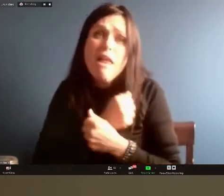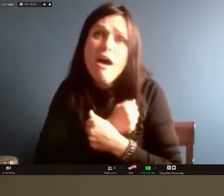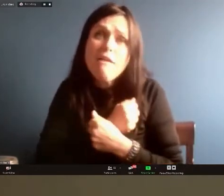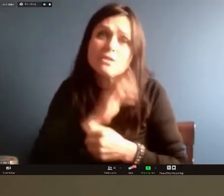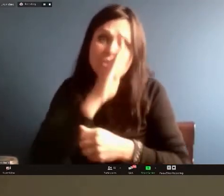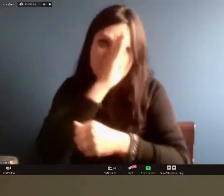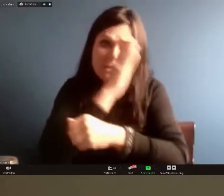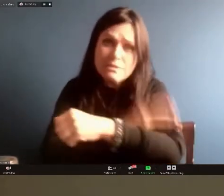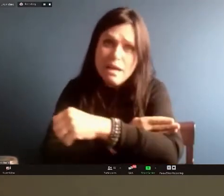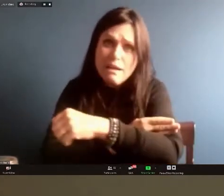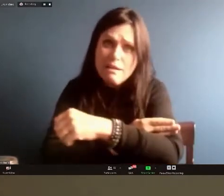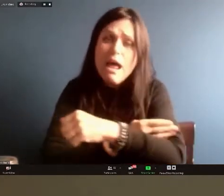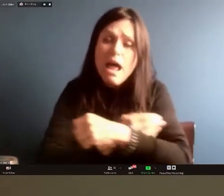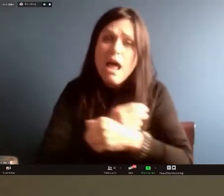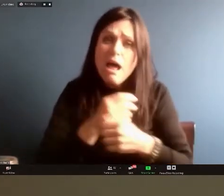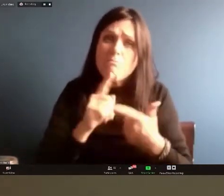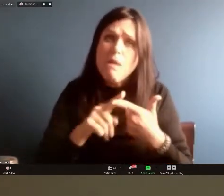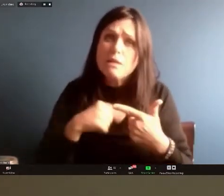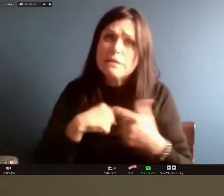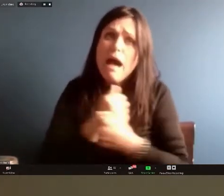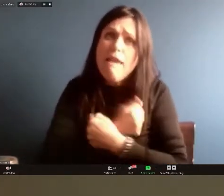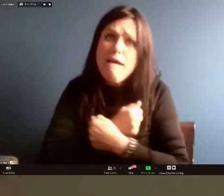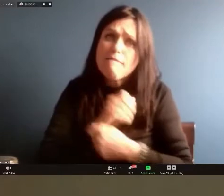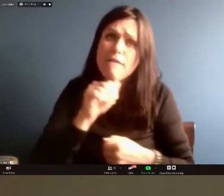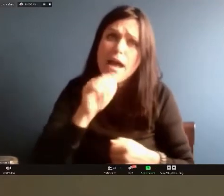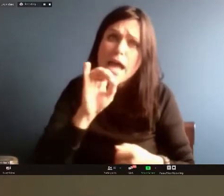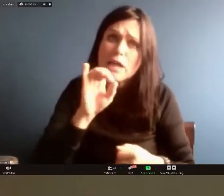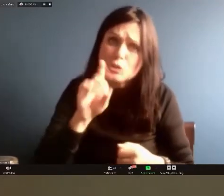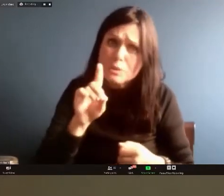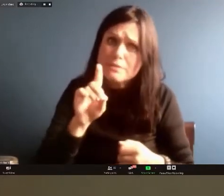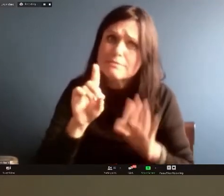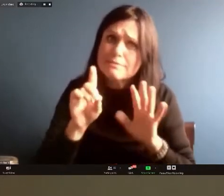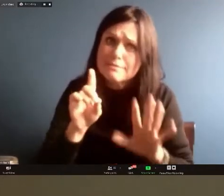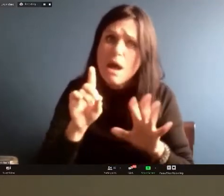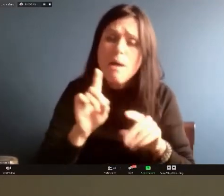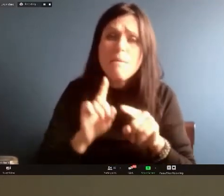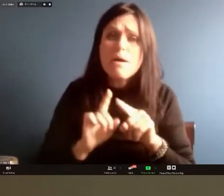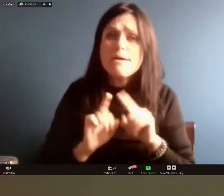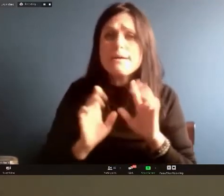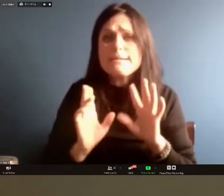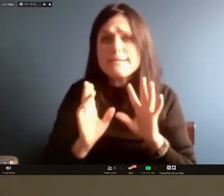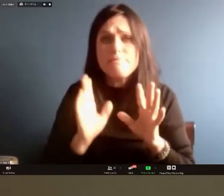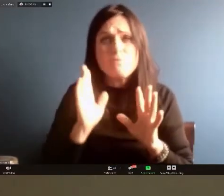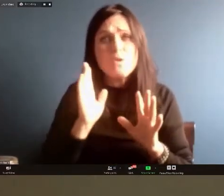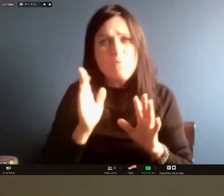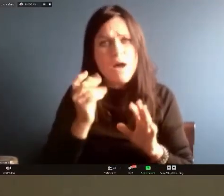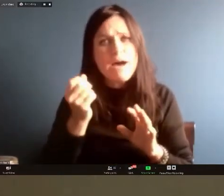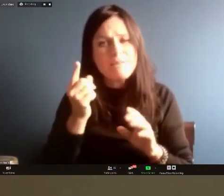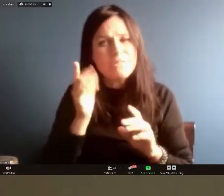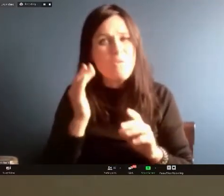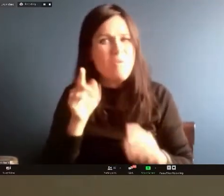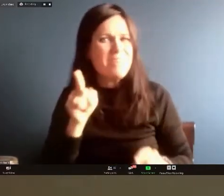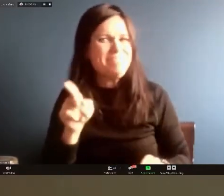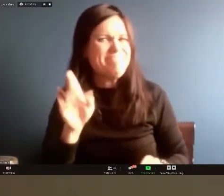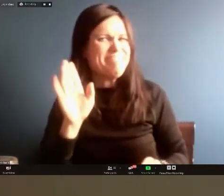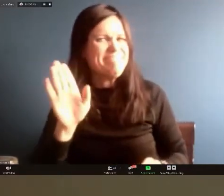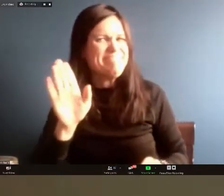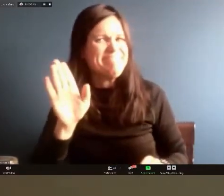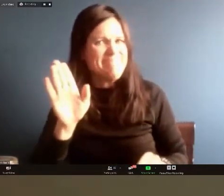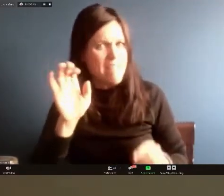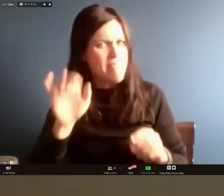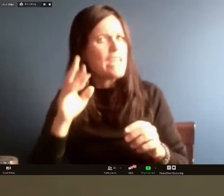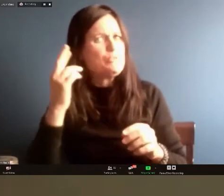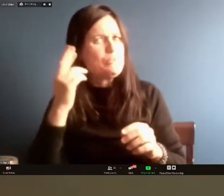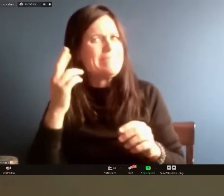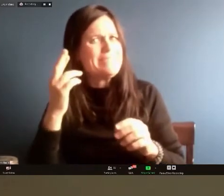love Astrid very much. And I think you get to understand why she is the way she is. I